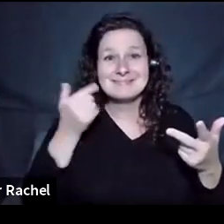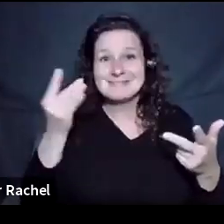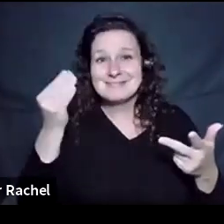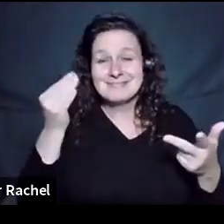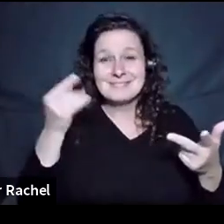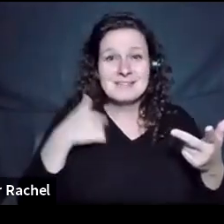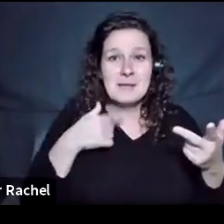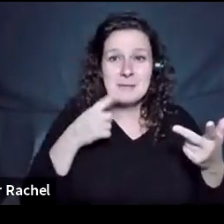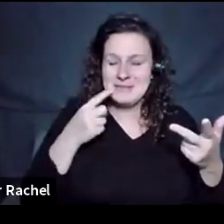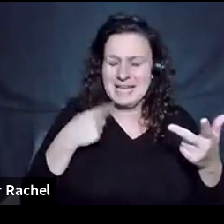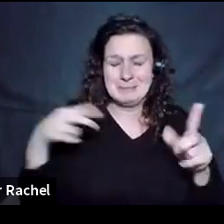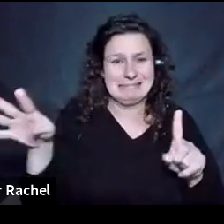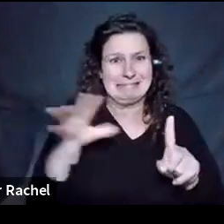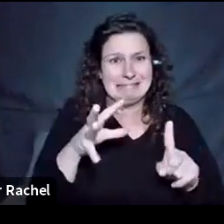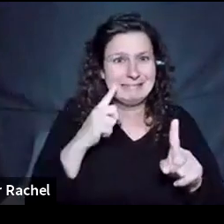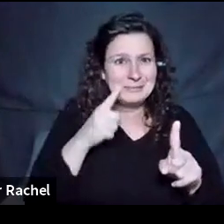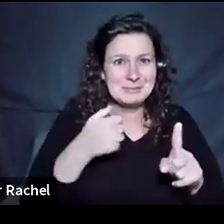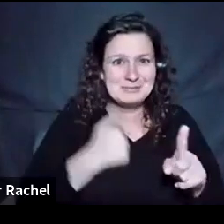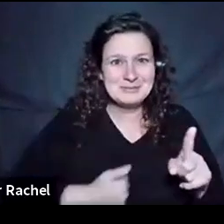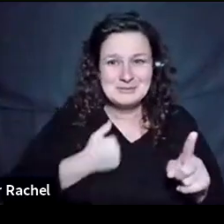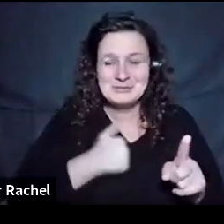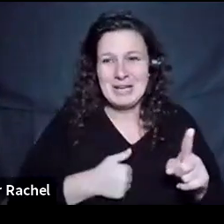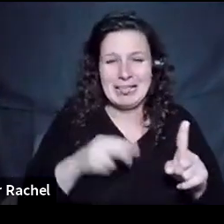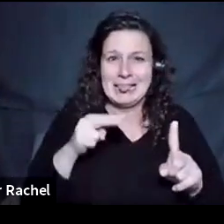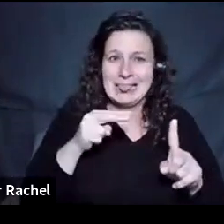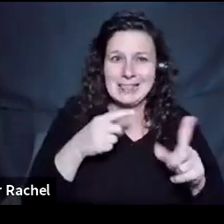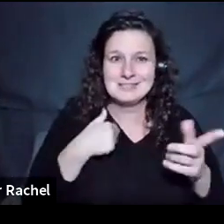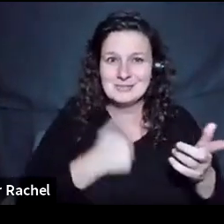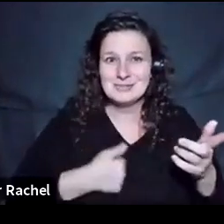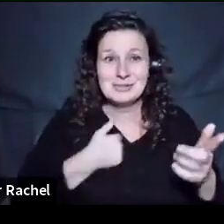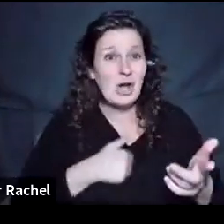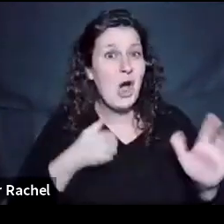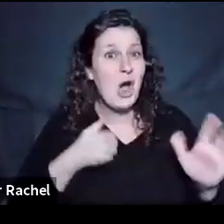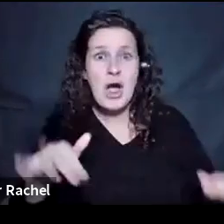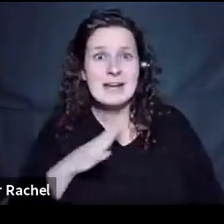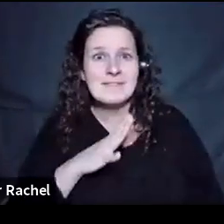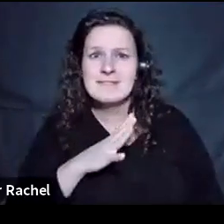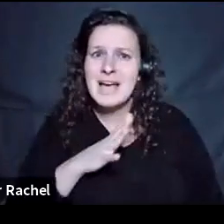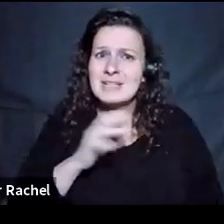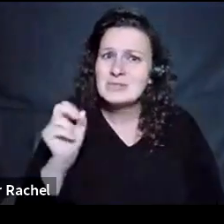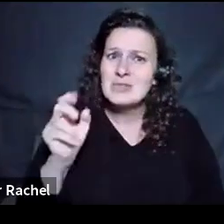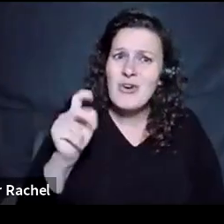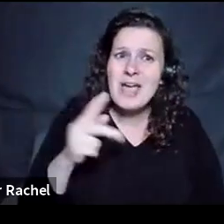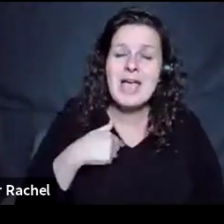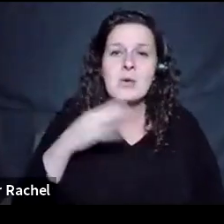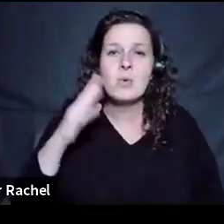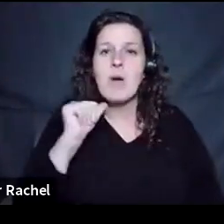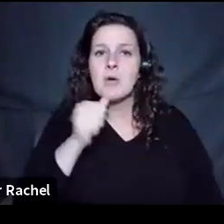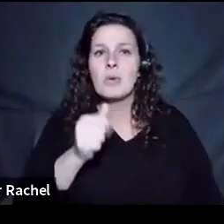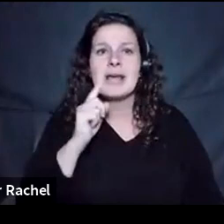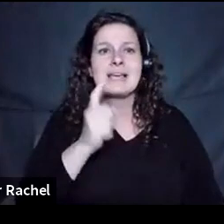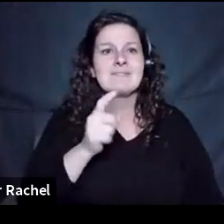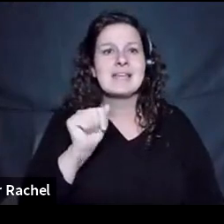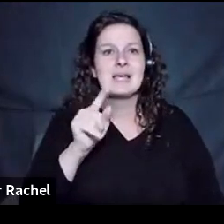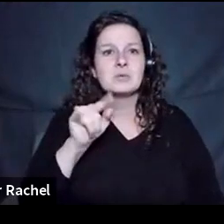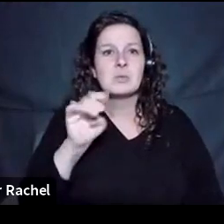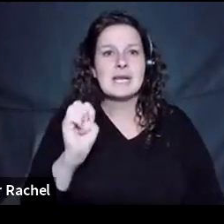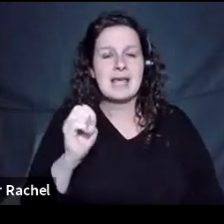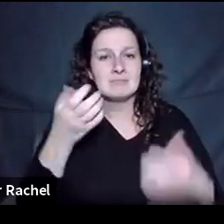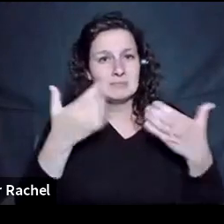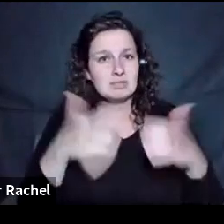putting you on the spot. Yeah, sorry. No, that's okay. Why don't I give Antoinette a chance to